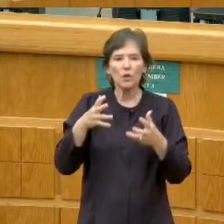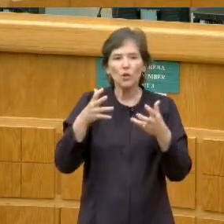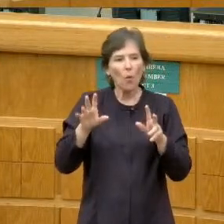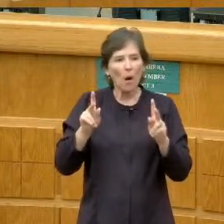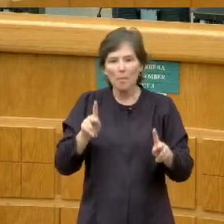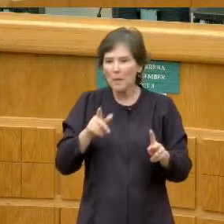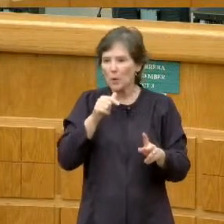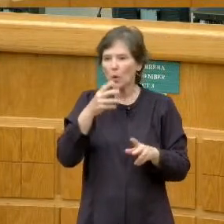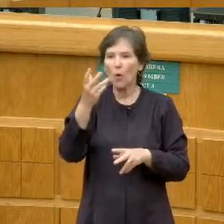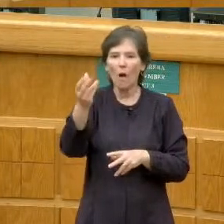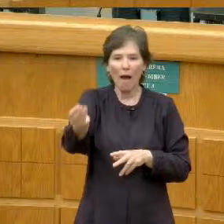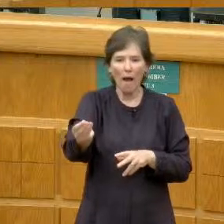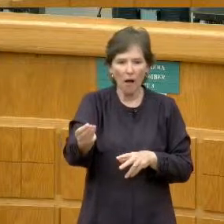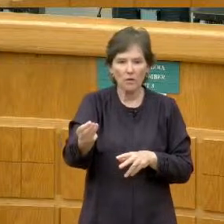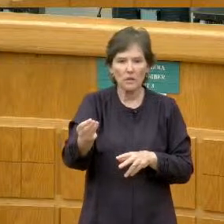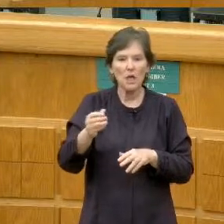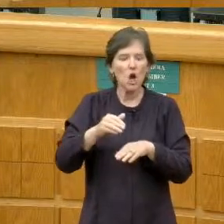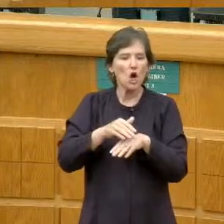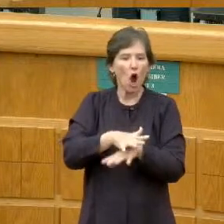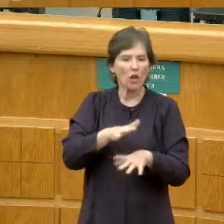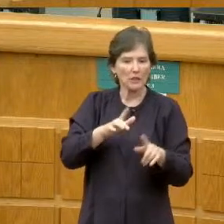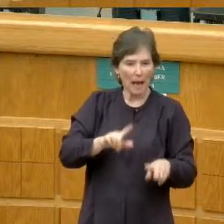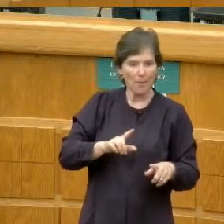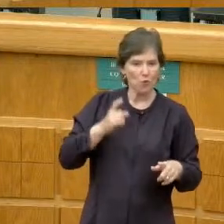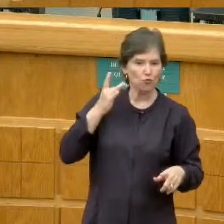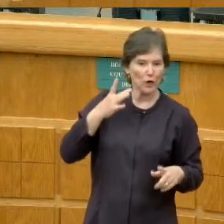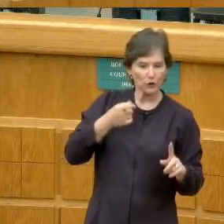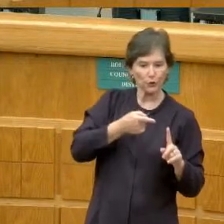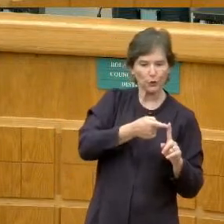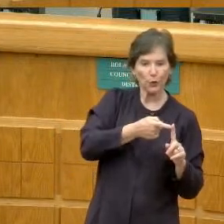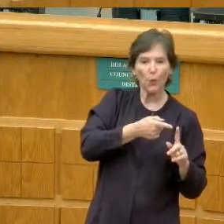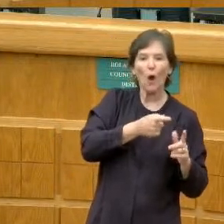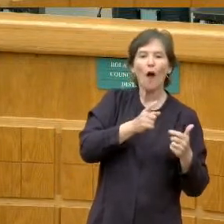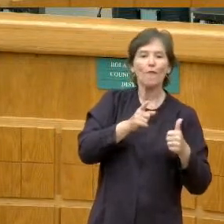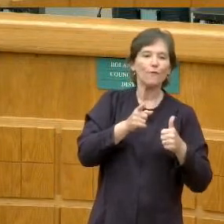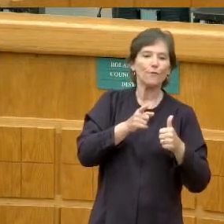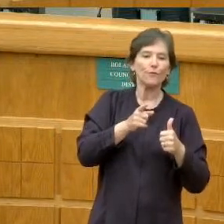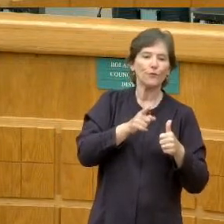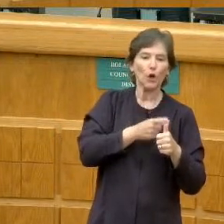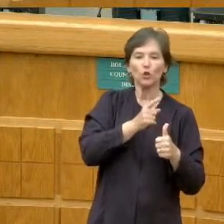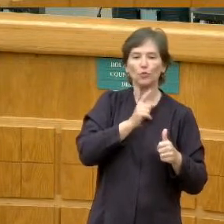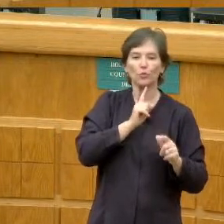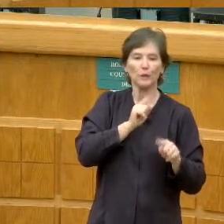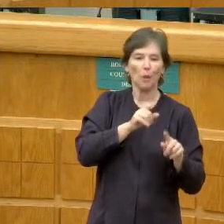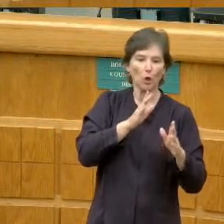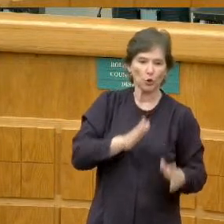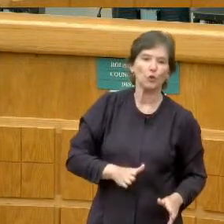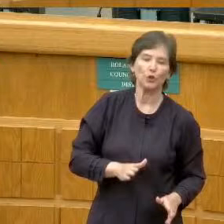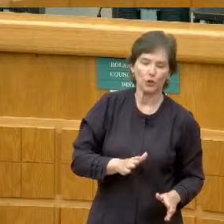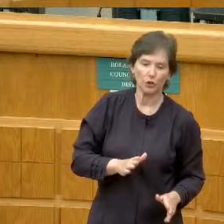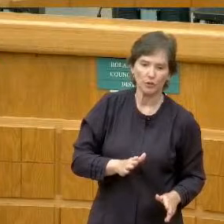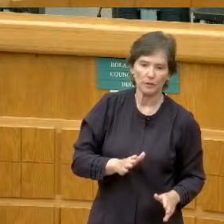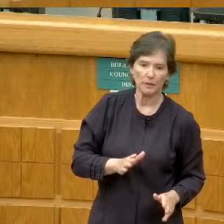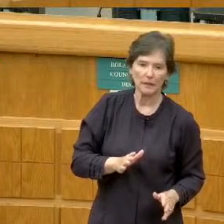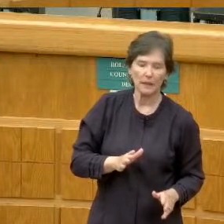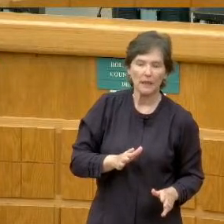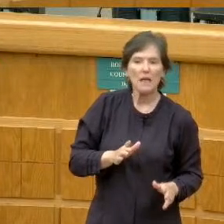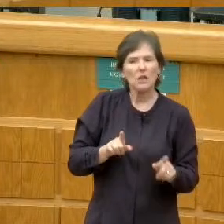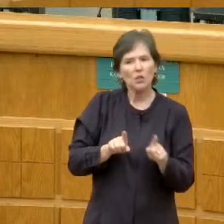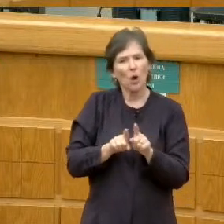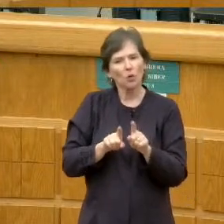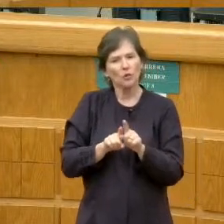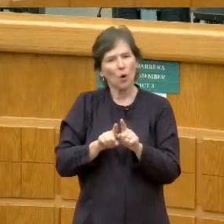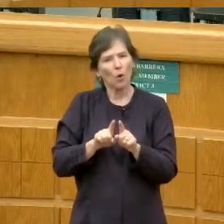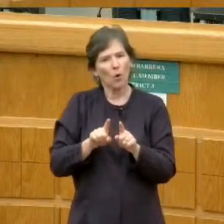it puts our emergency first responders at risk. And the same, I think, can be said for all the measures we've put in